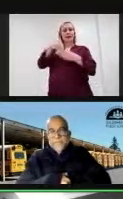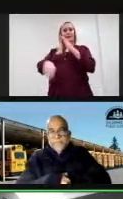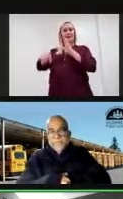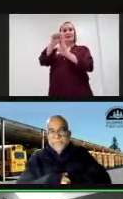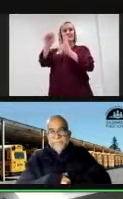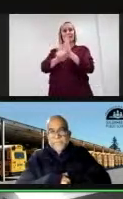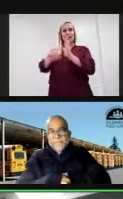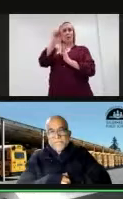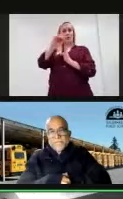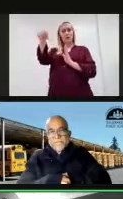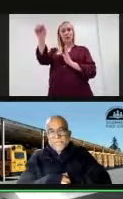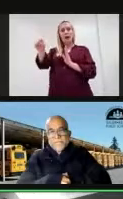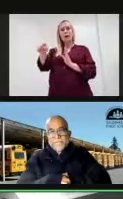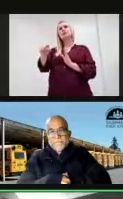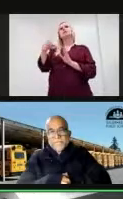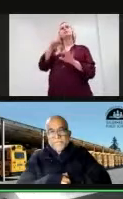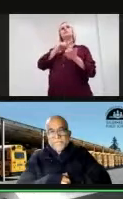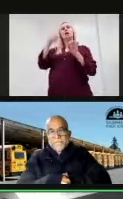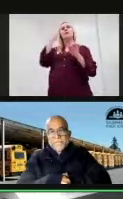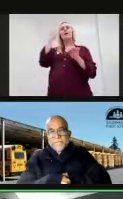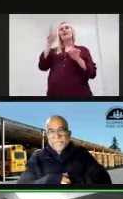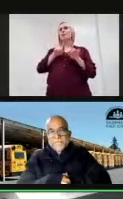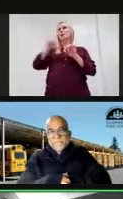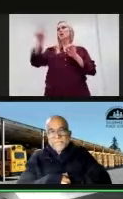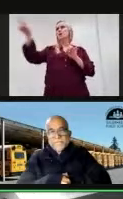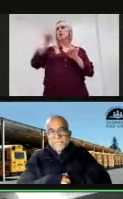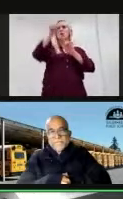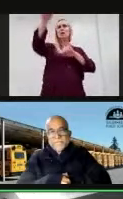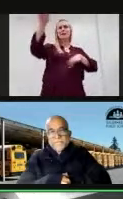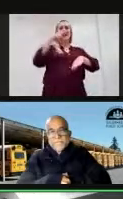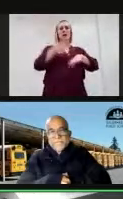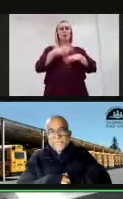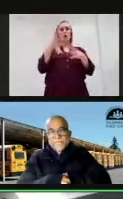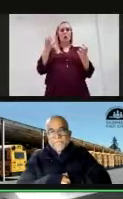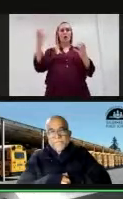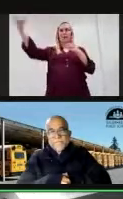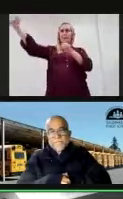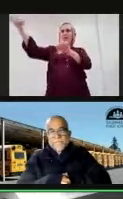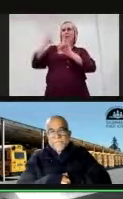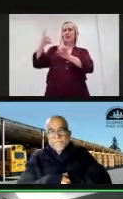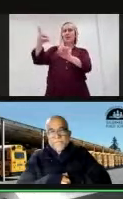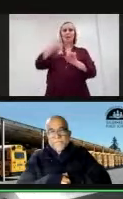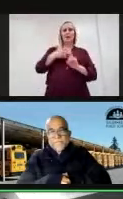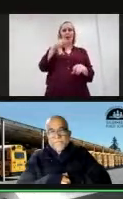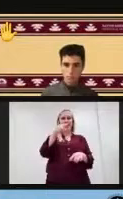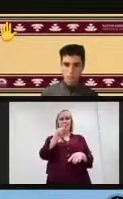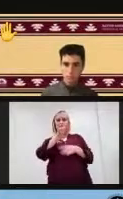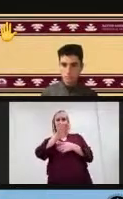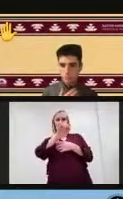somebody wants to come in at the rate that we're paying, we would maybe make it a little more,